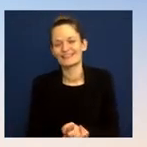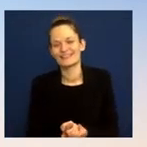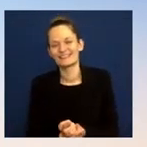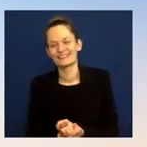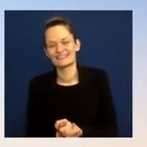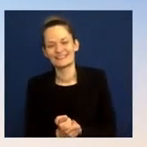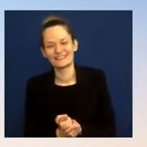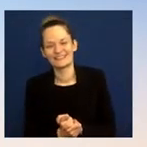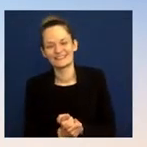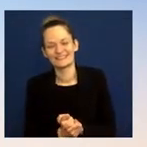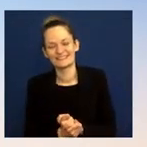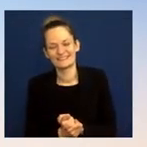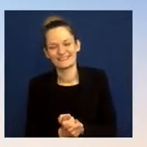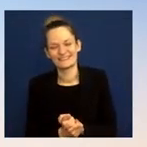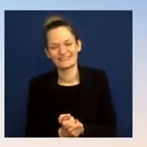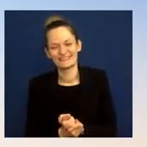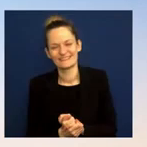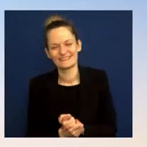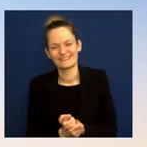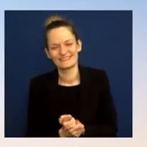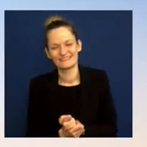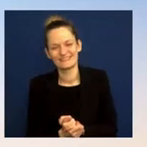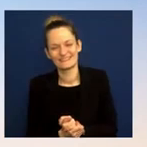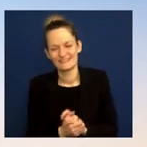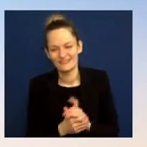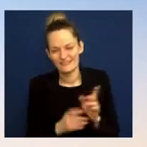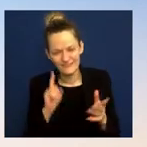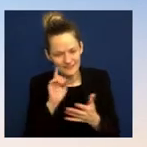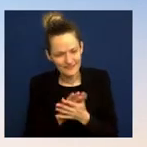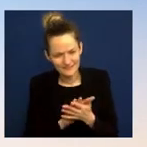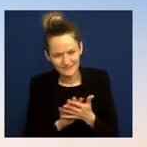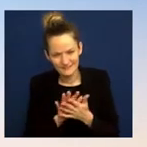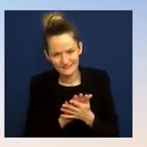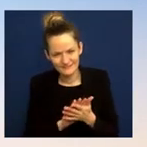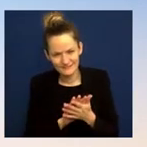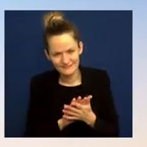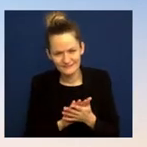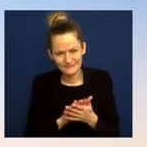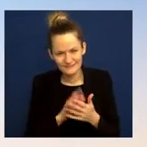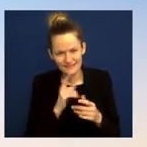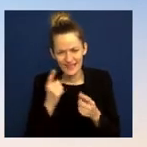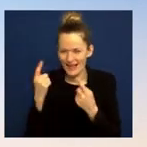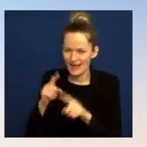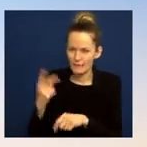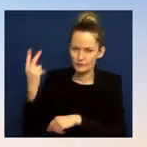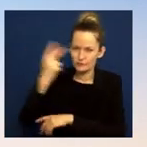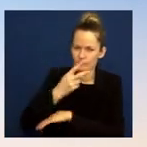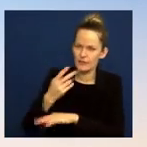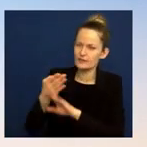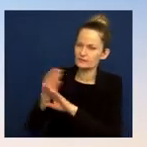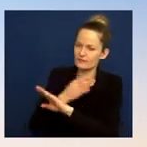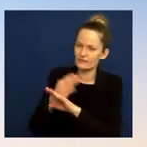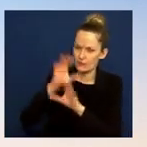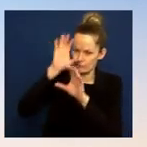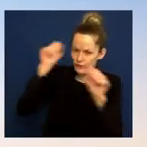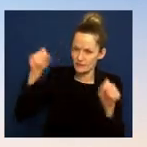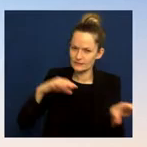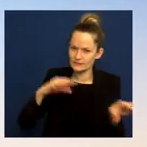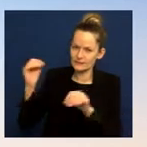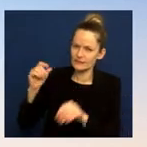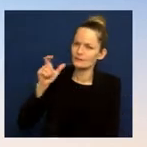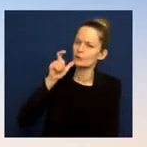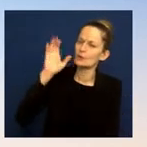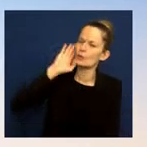Any updates in the 2 days before the president leaves on who he'll be talking to get